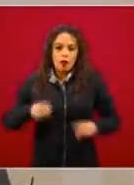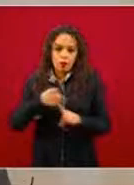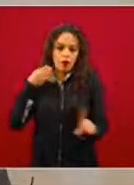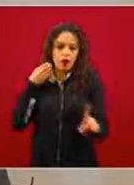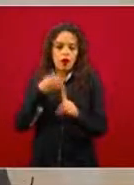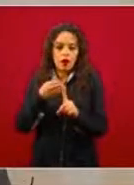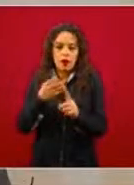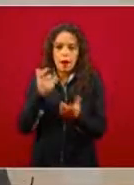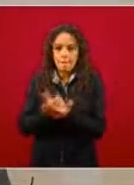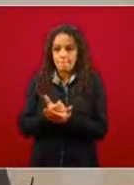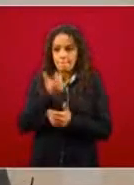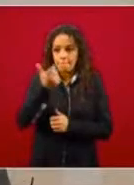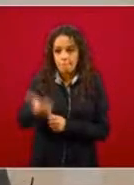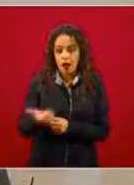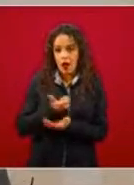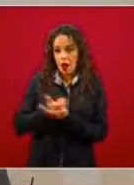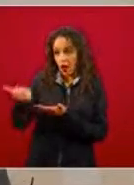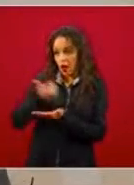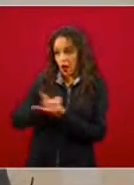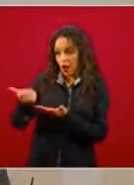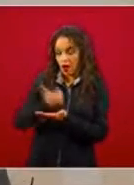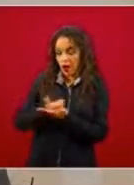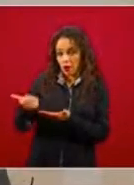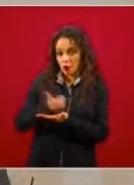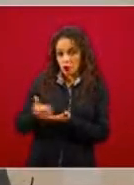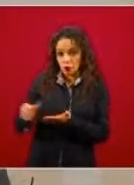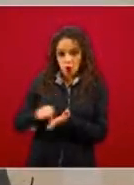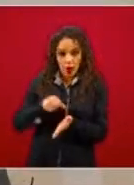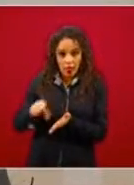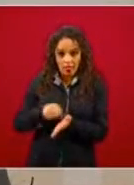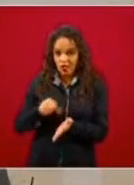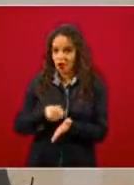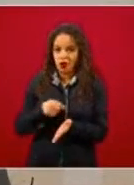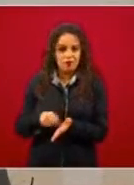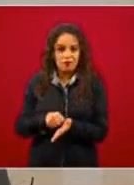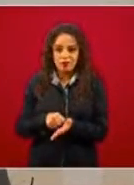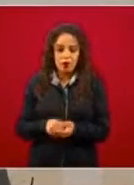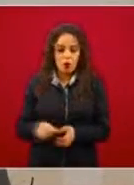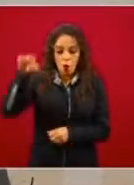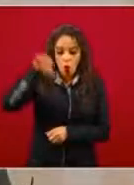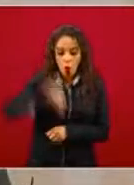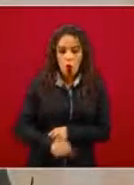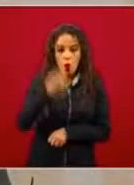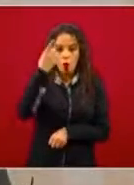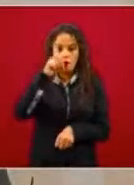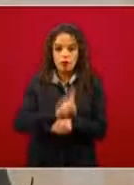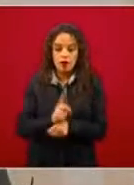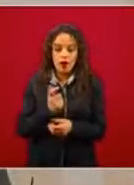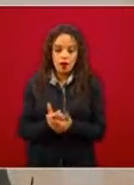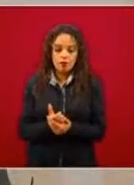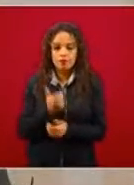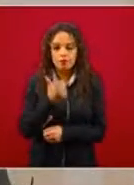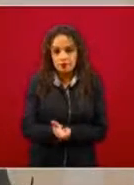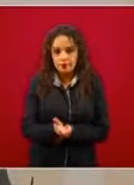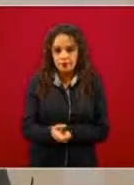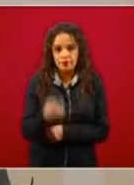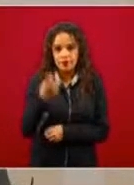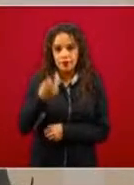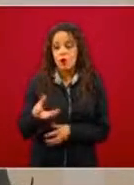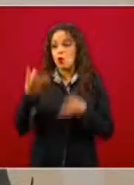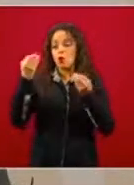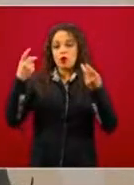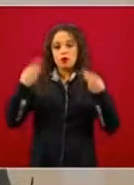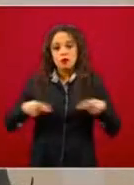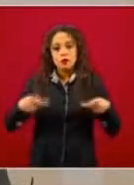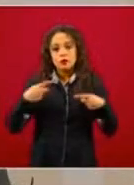relying no upon por that un salario daily fijo, income. sino por They do una not have a fixed remuneración económica salary, inmediata. but they do have Muchísima a gente ha different perdido sus type